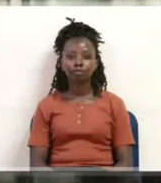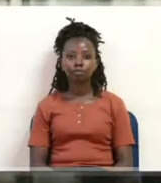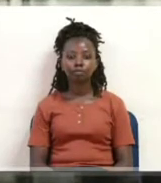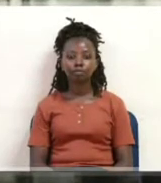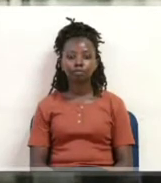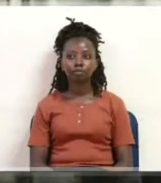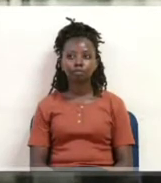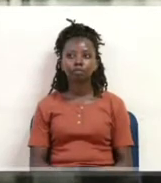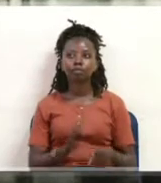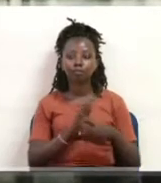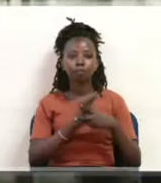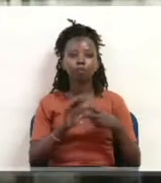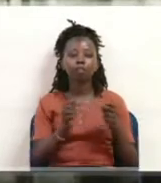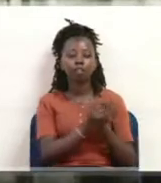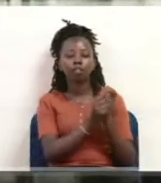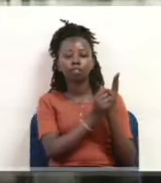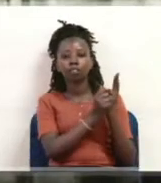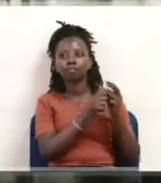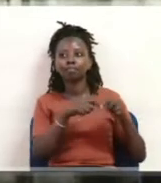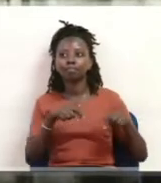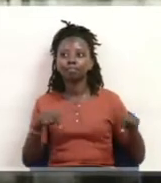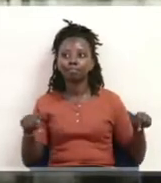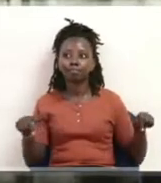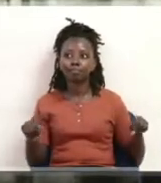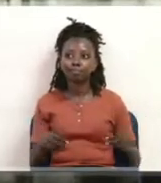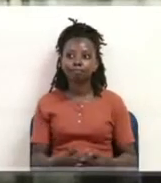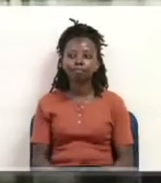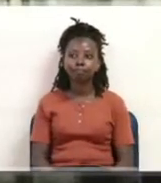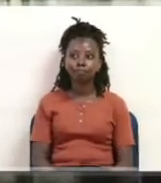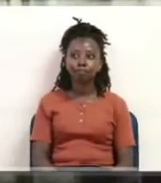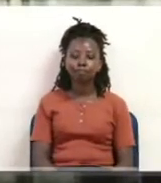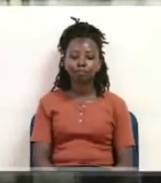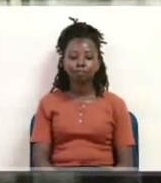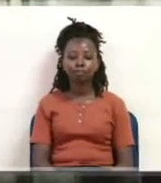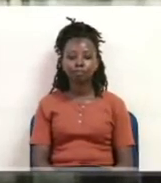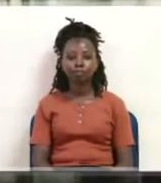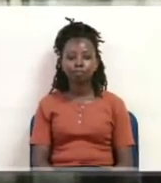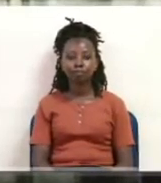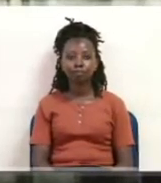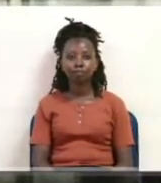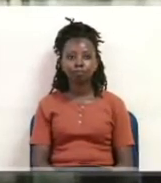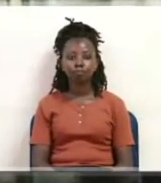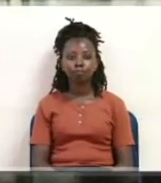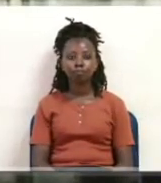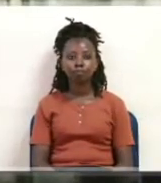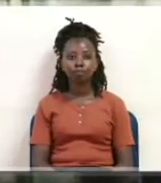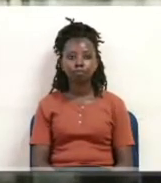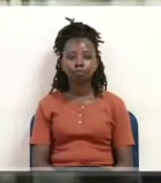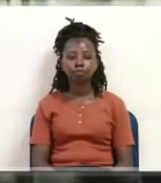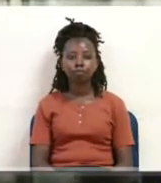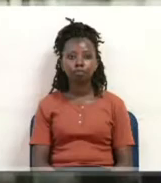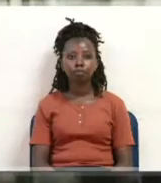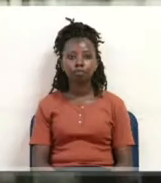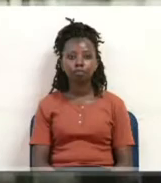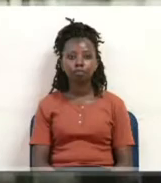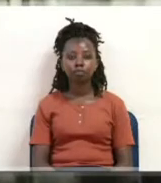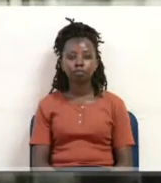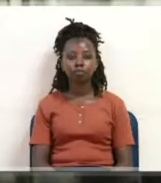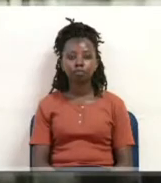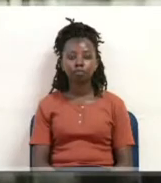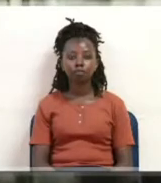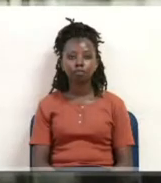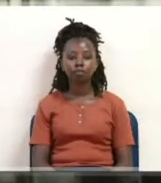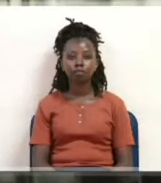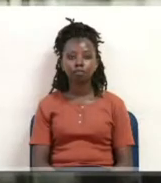Verse 12. But many of the priests and the Levites and heads of the father's house, old men like